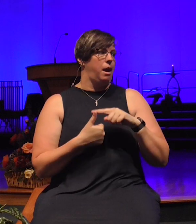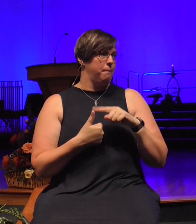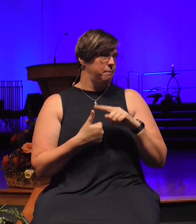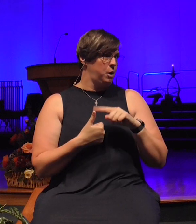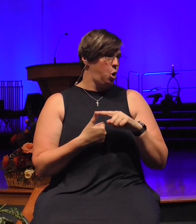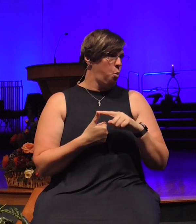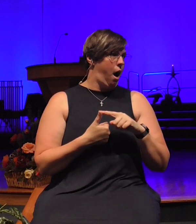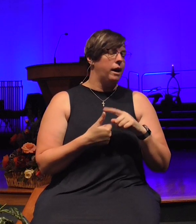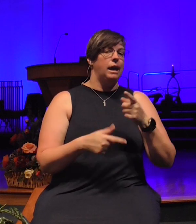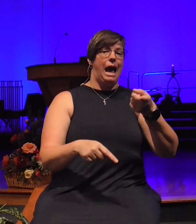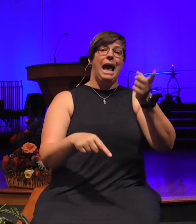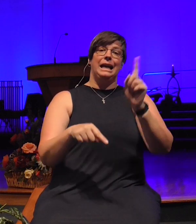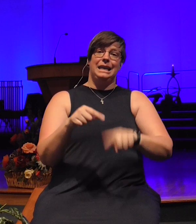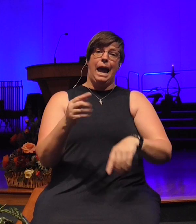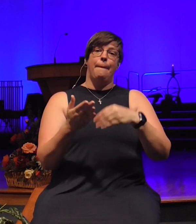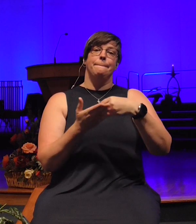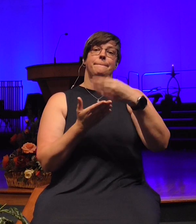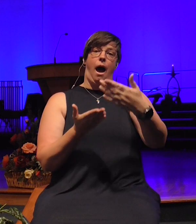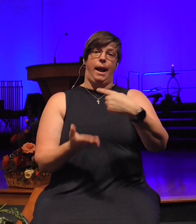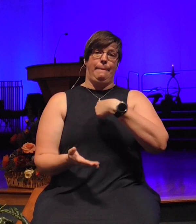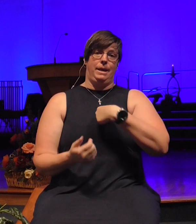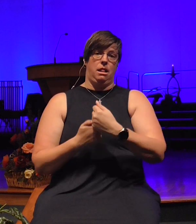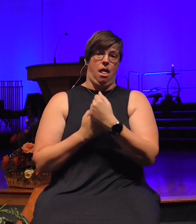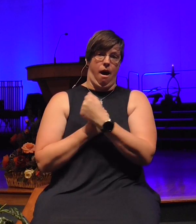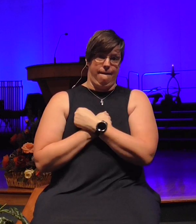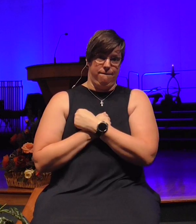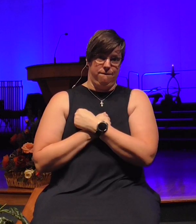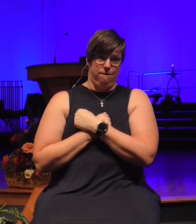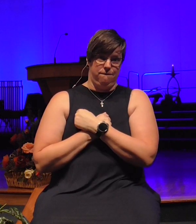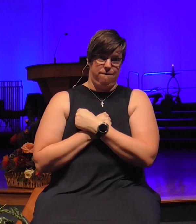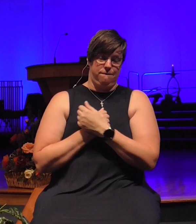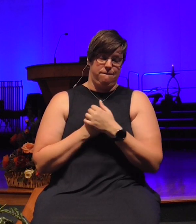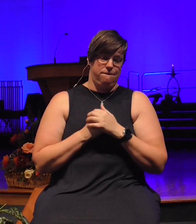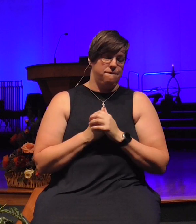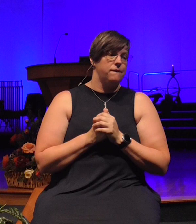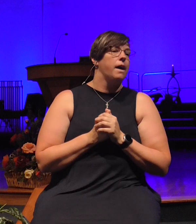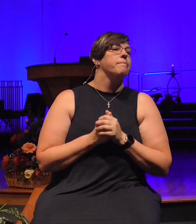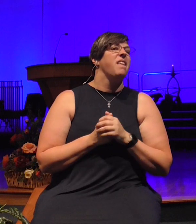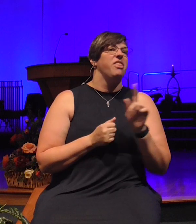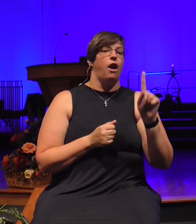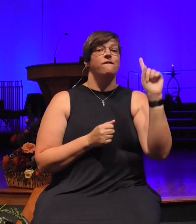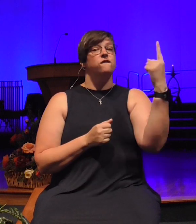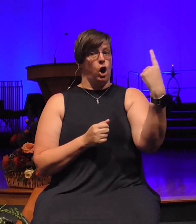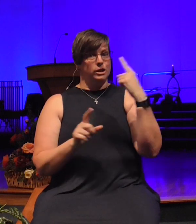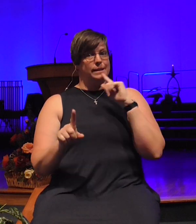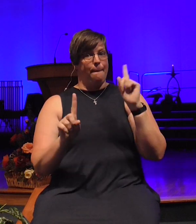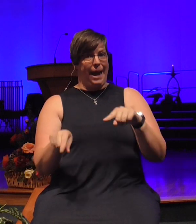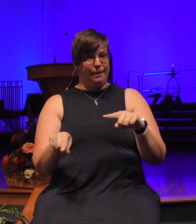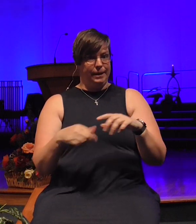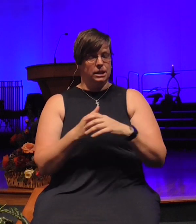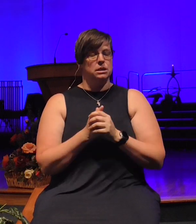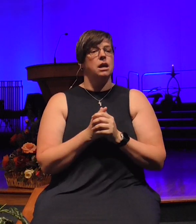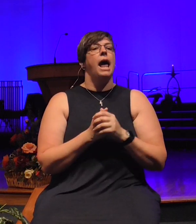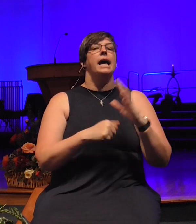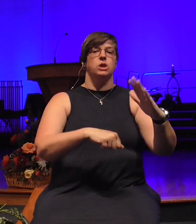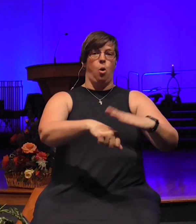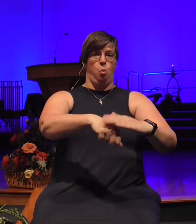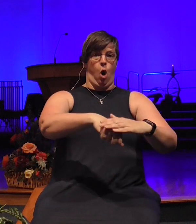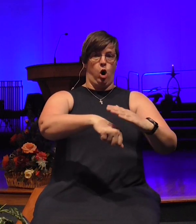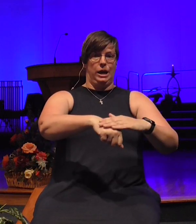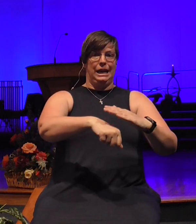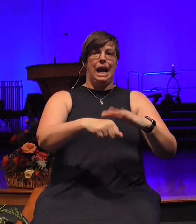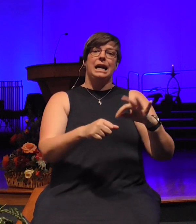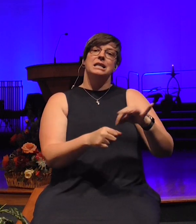Commandment 1, can't buy me love. The Beatles' first commandment is a warning